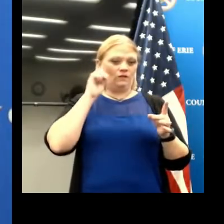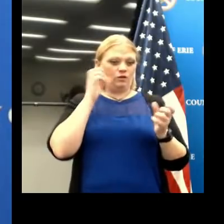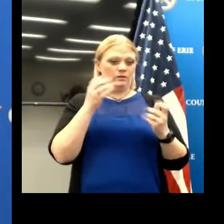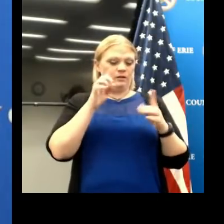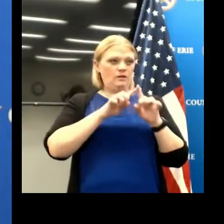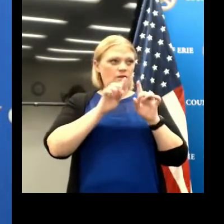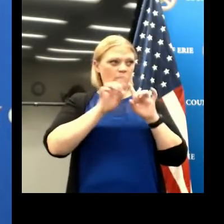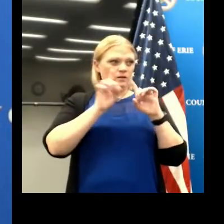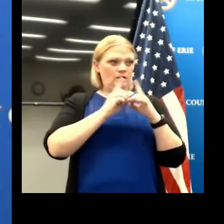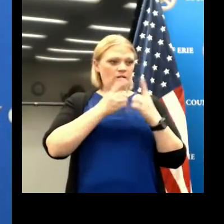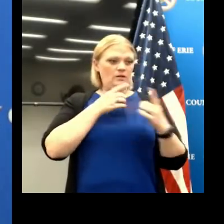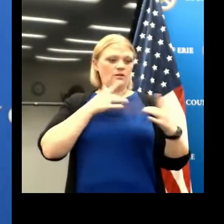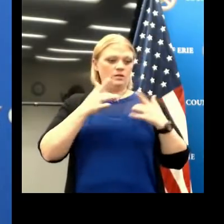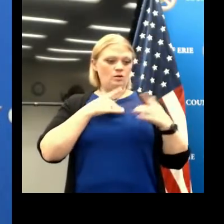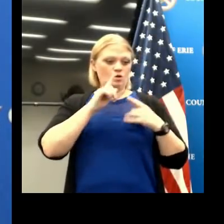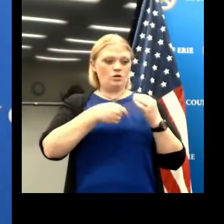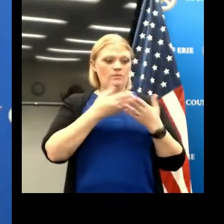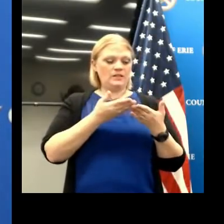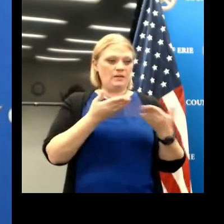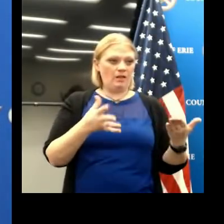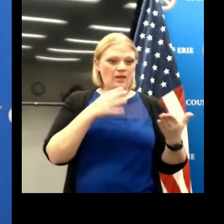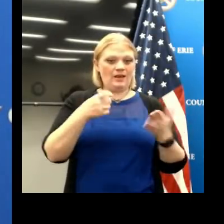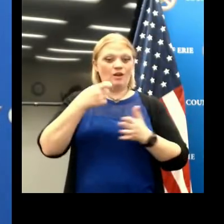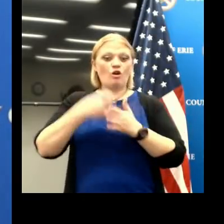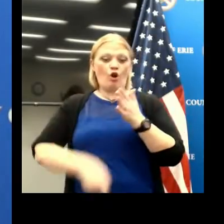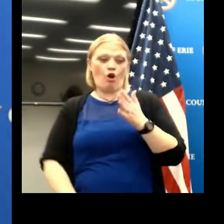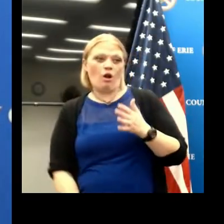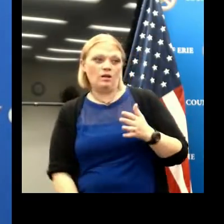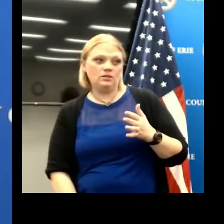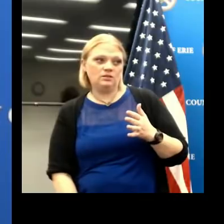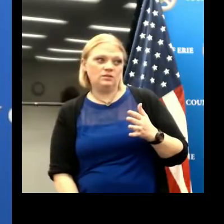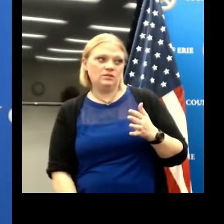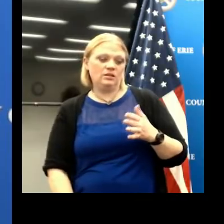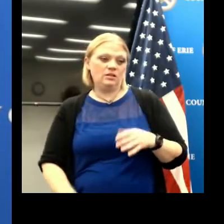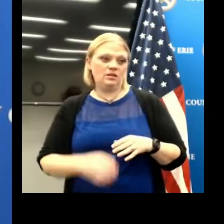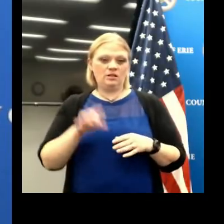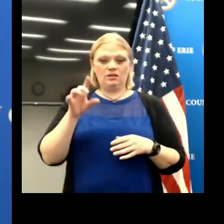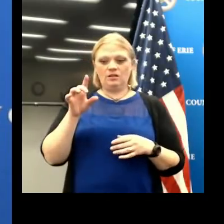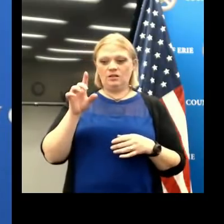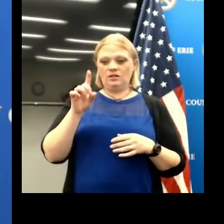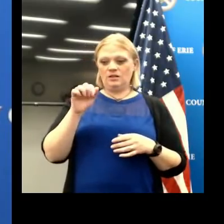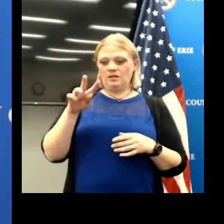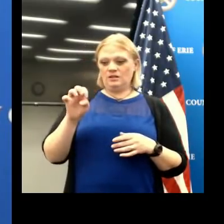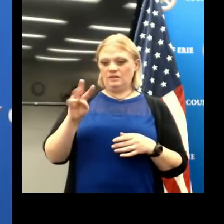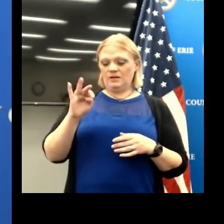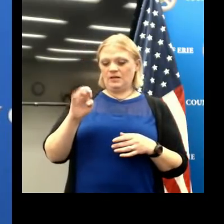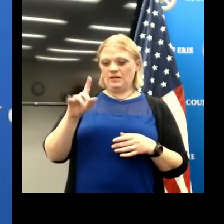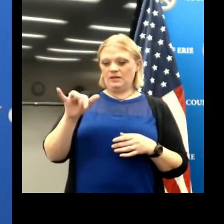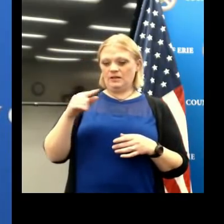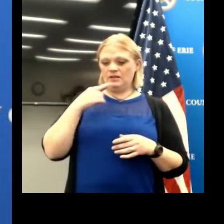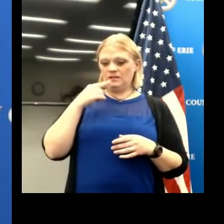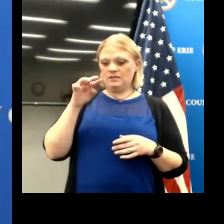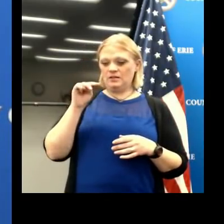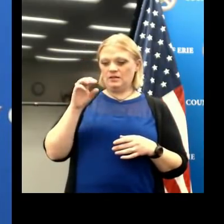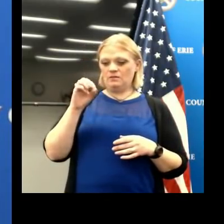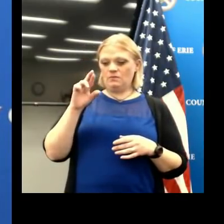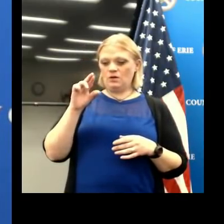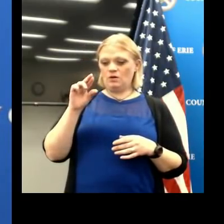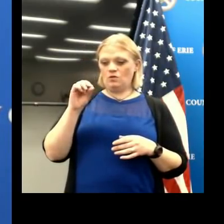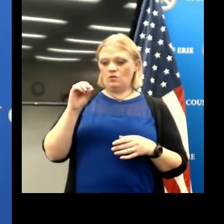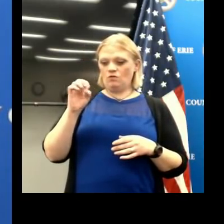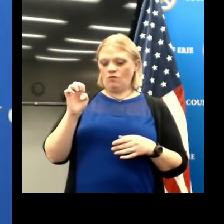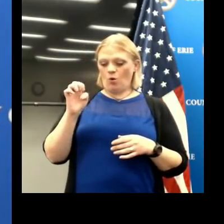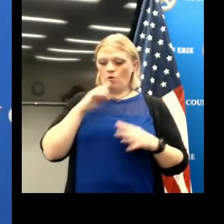they're concerned about the supply and also the cost. And then Dave McKinley mentioned that in Monroe County is coordinating everything for the